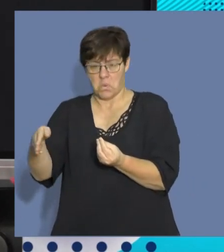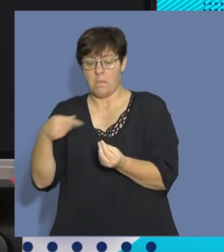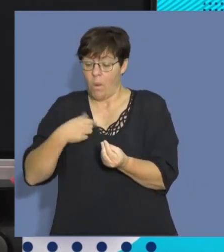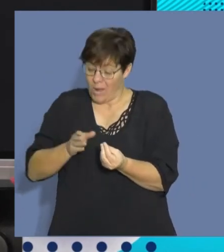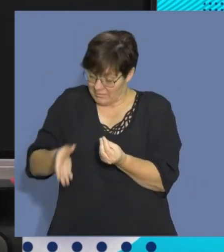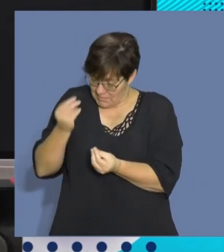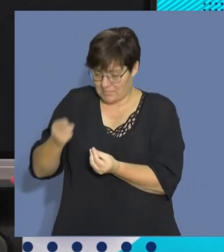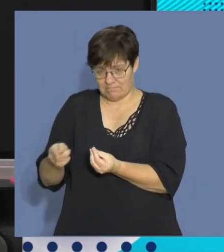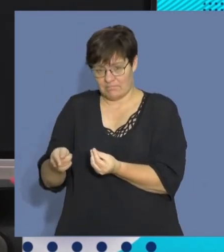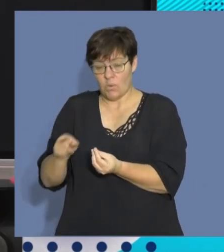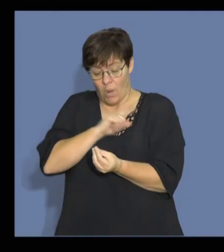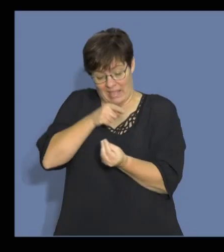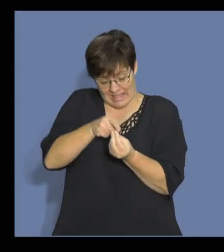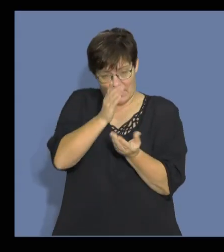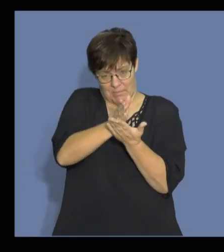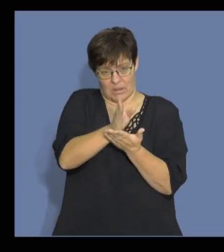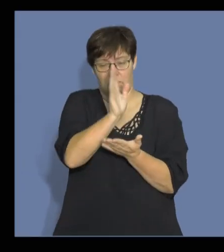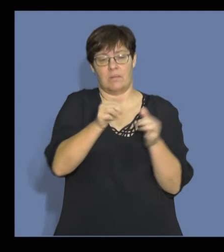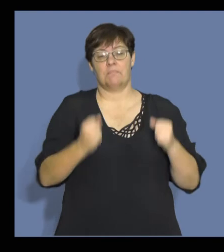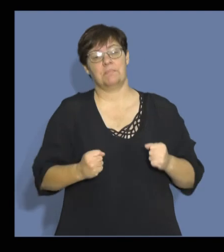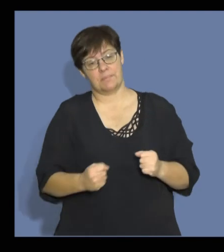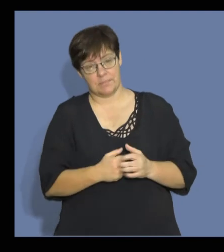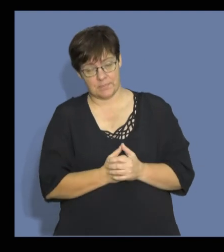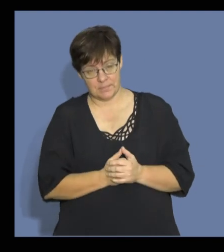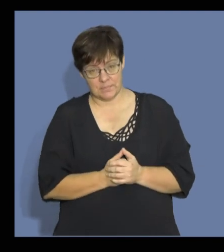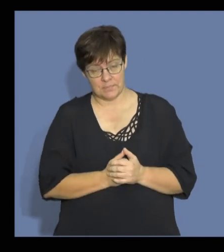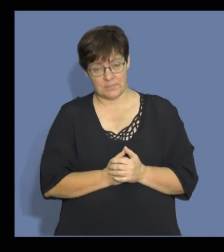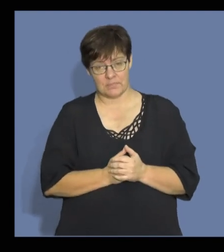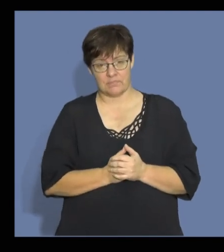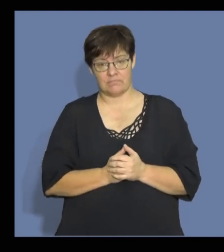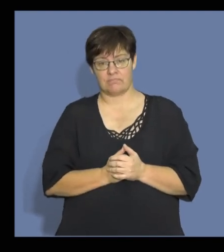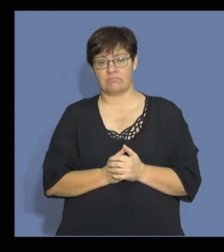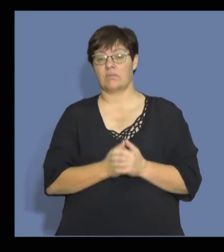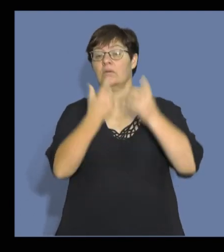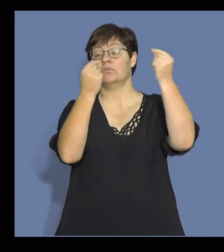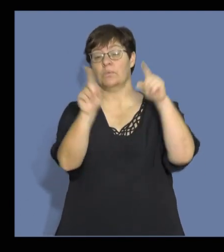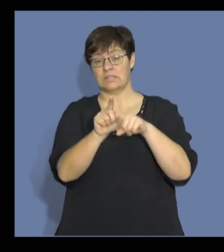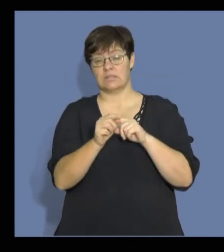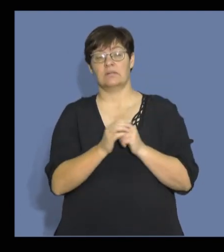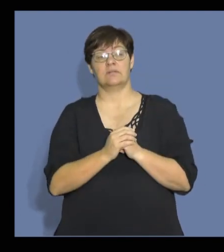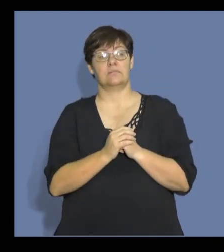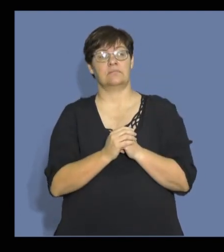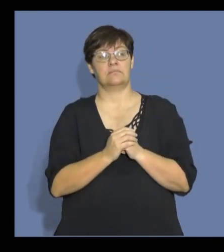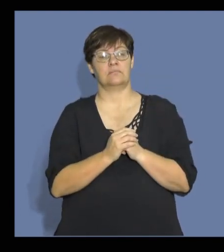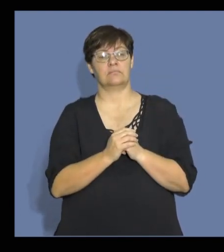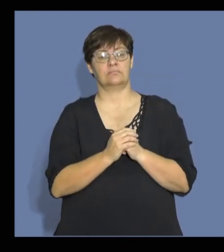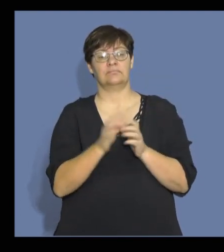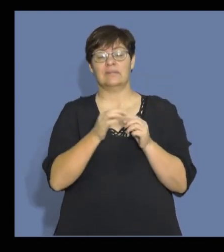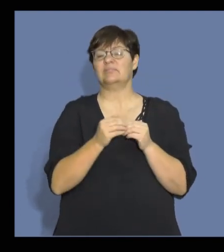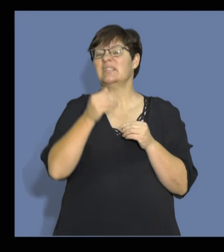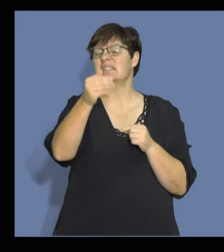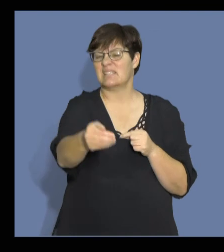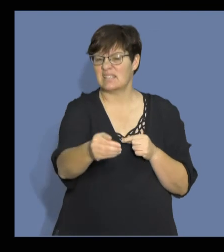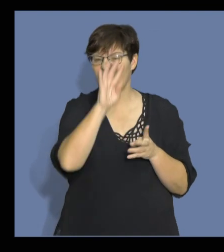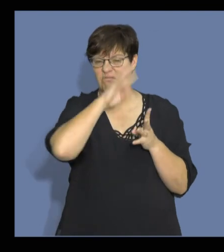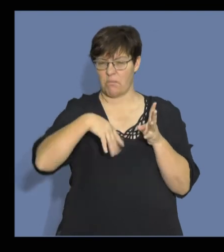be in the middle. Okay, so let's do this. What we're going to do is exactly like we did in the distance